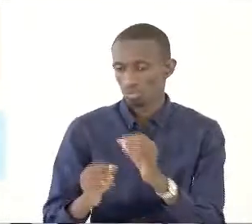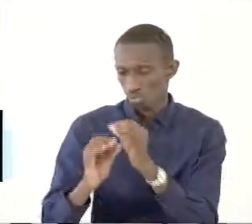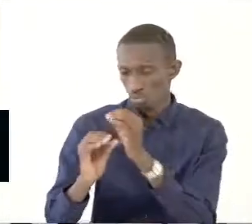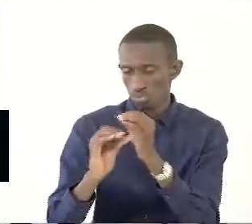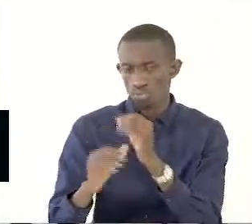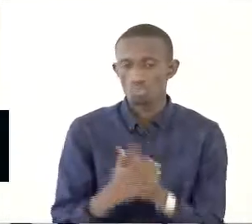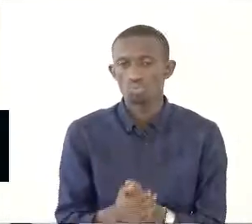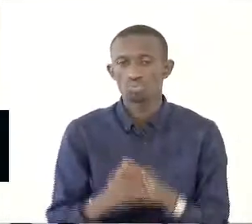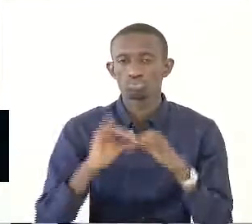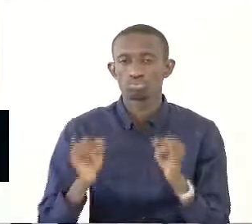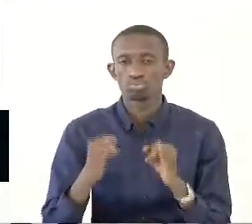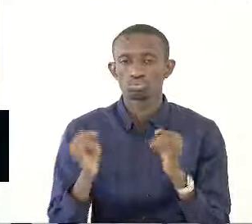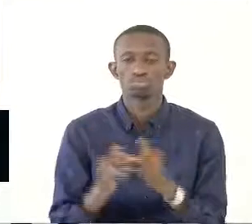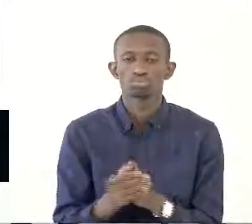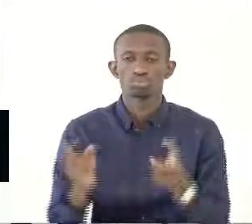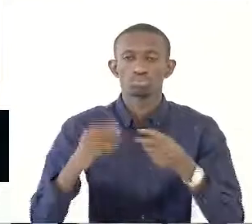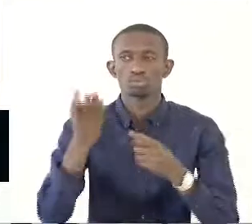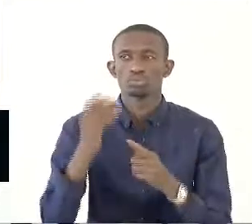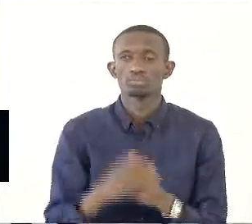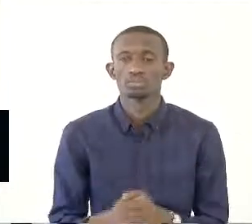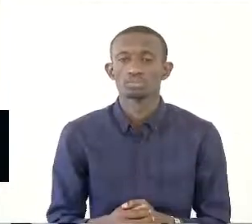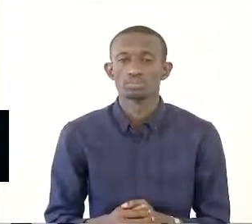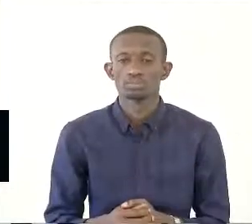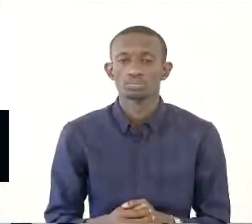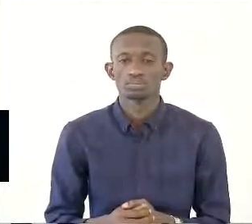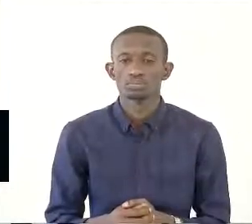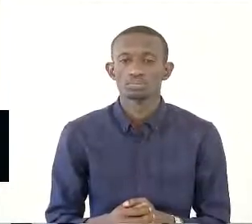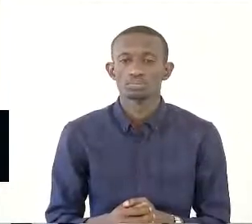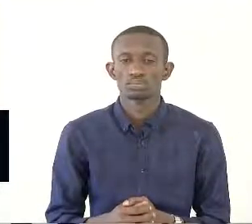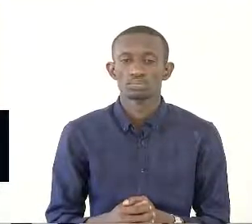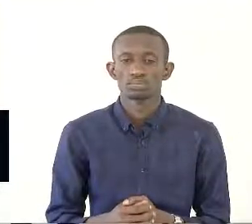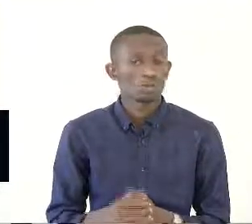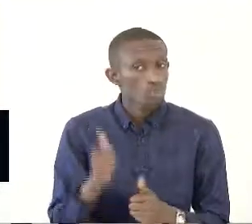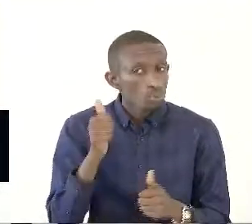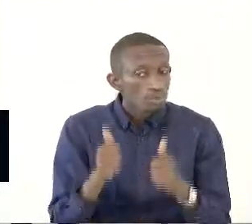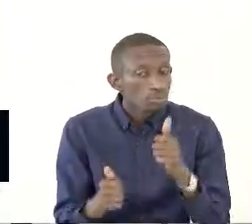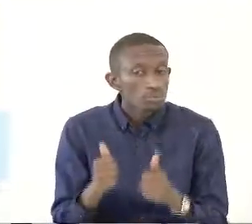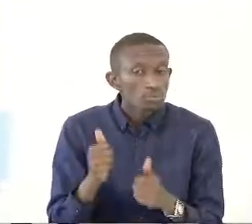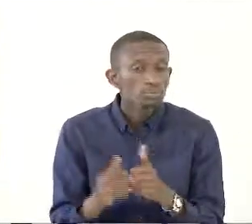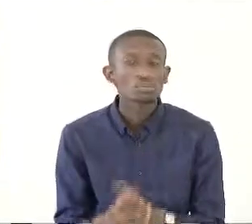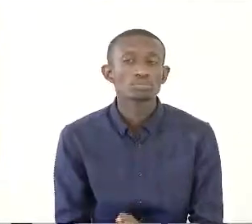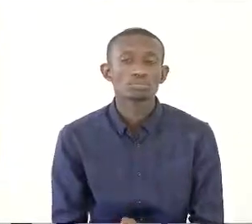that we are trying out to mean there, the tube. So in which